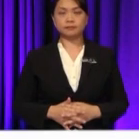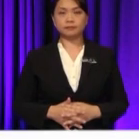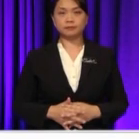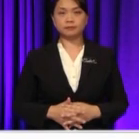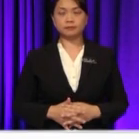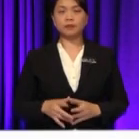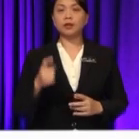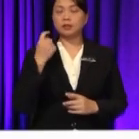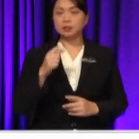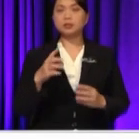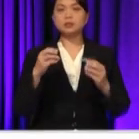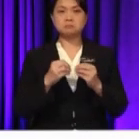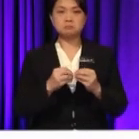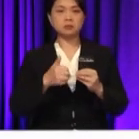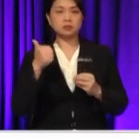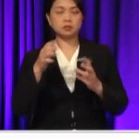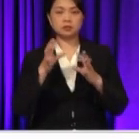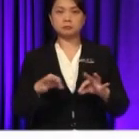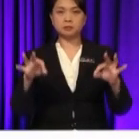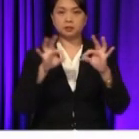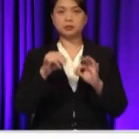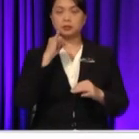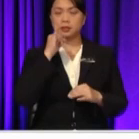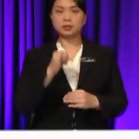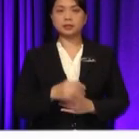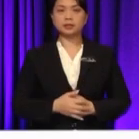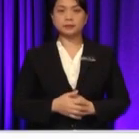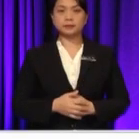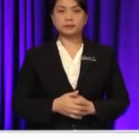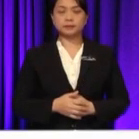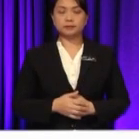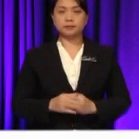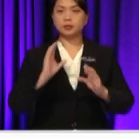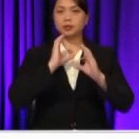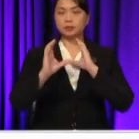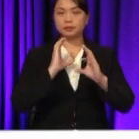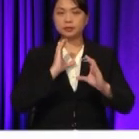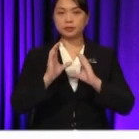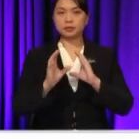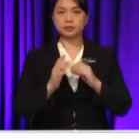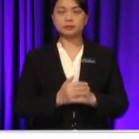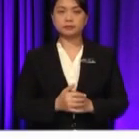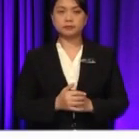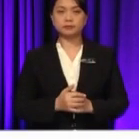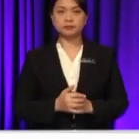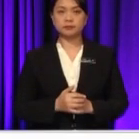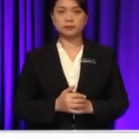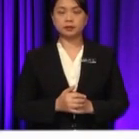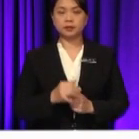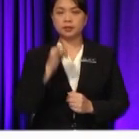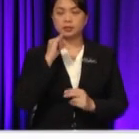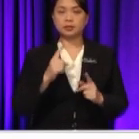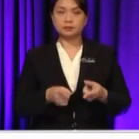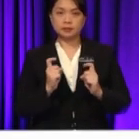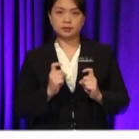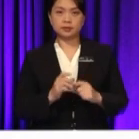The most important thing about being together is that the conversation is spontaneous. If you